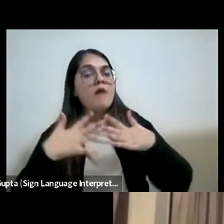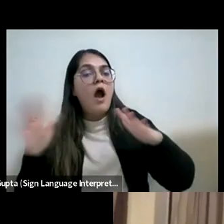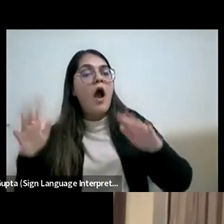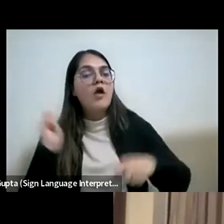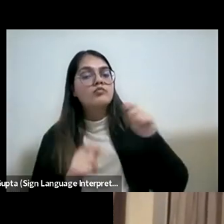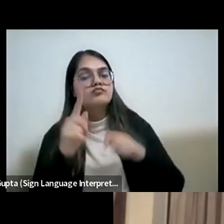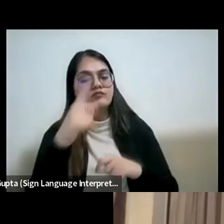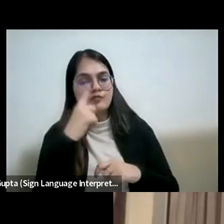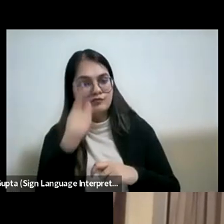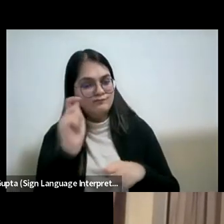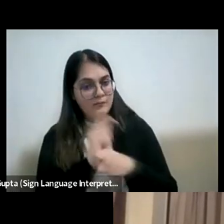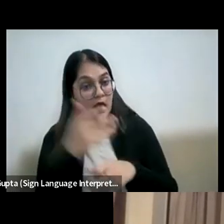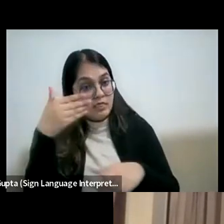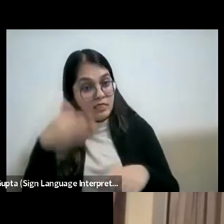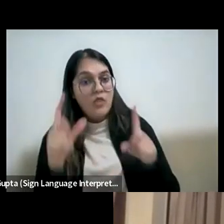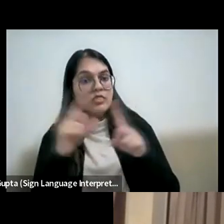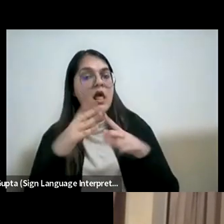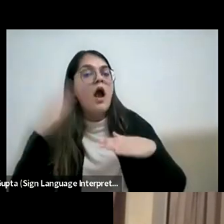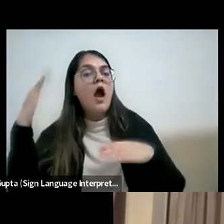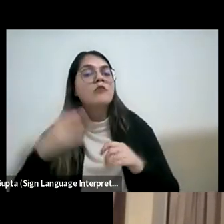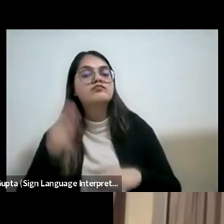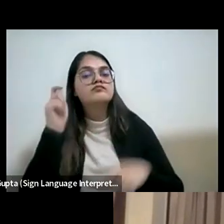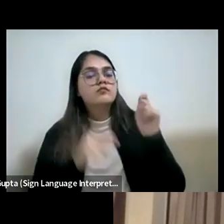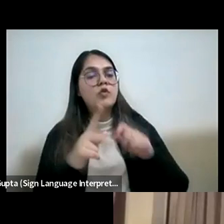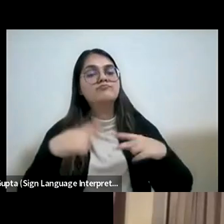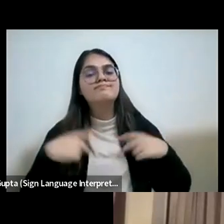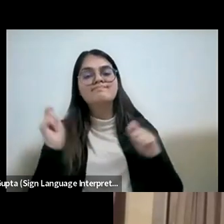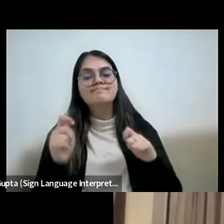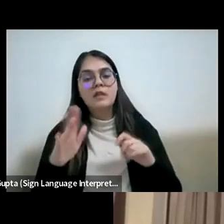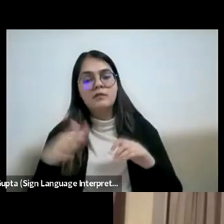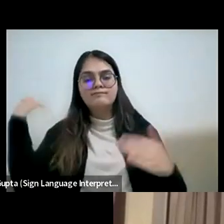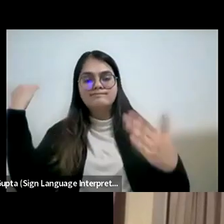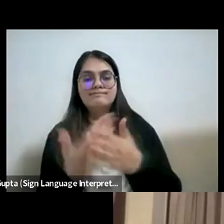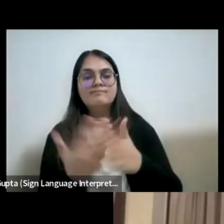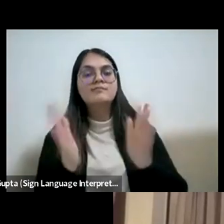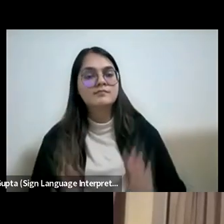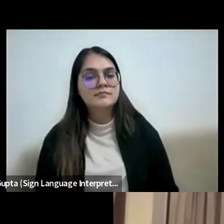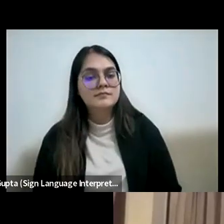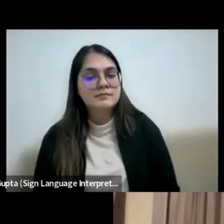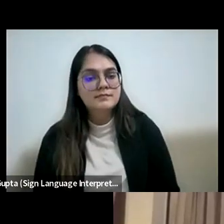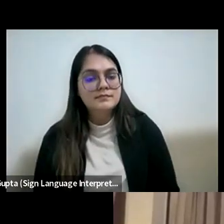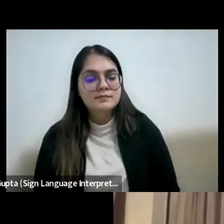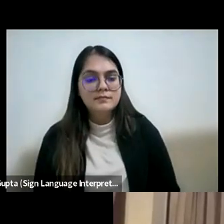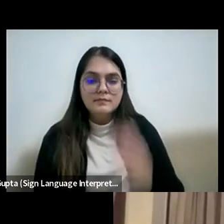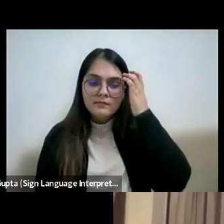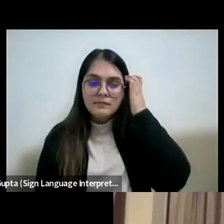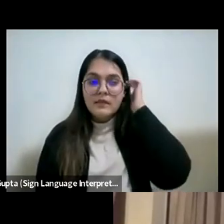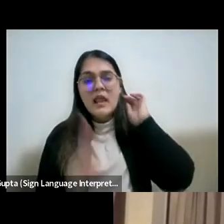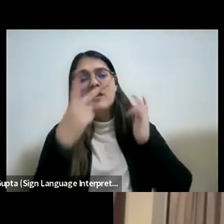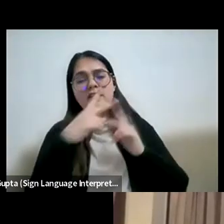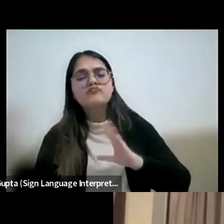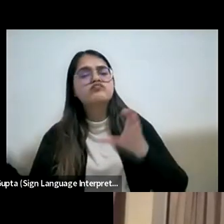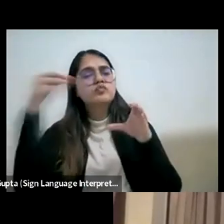the Delhi High Court, and has been a judge of the Delhi High Court for a very long period of time, and has since been involved in many